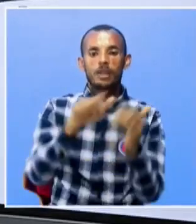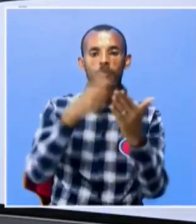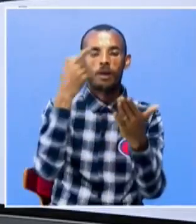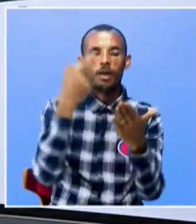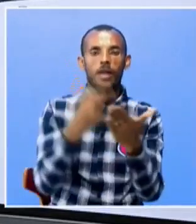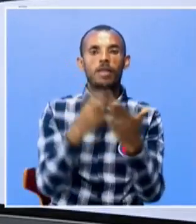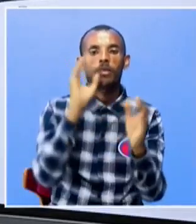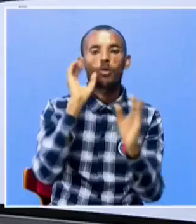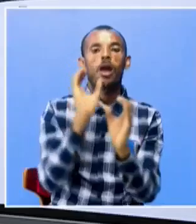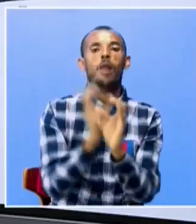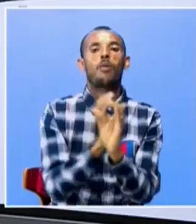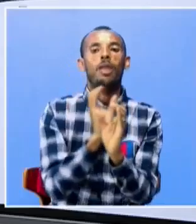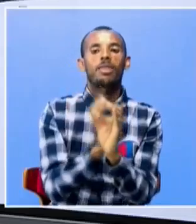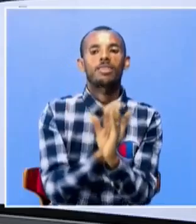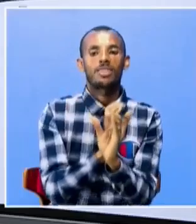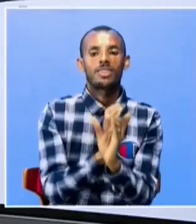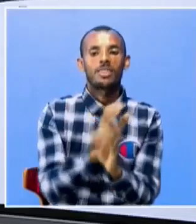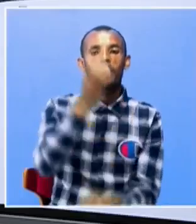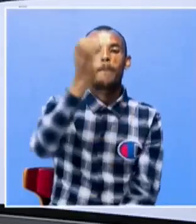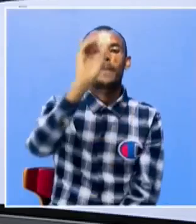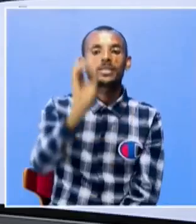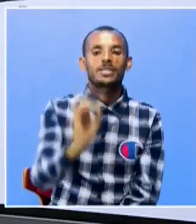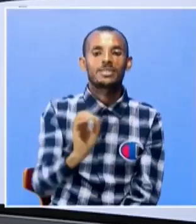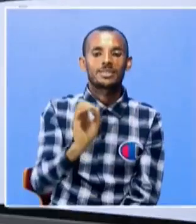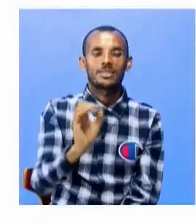to calculate percent